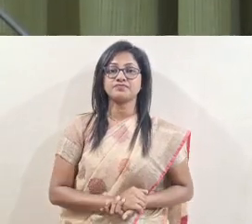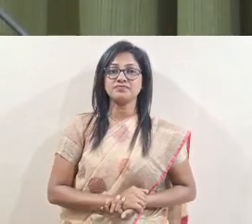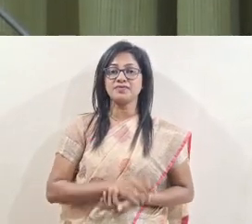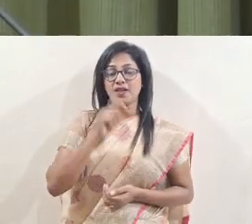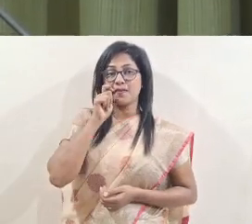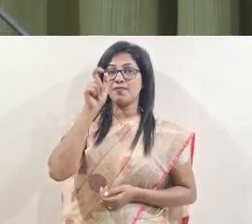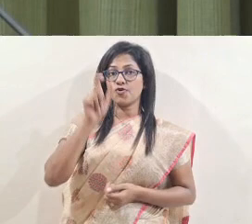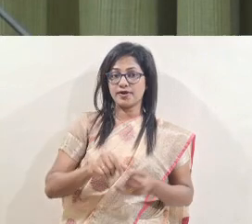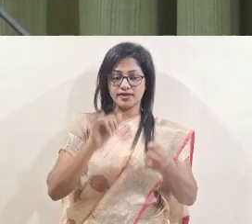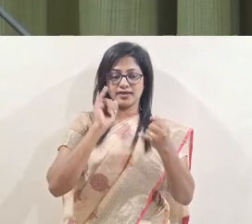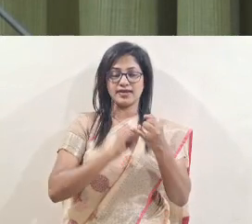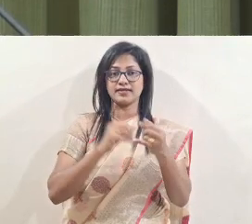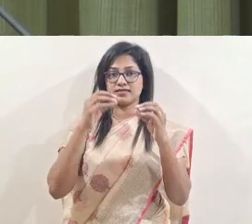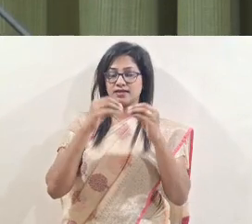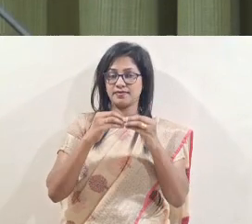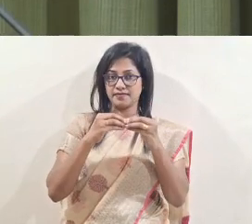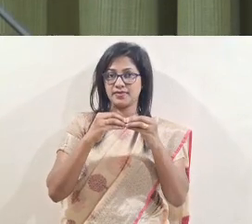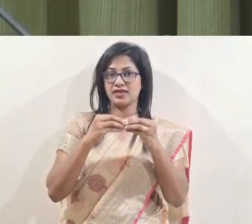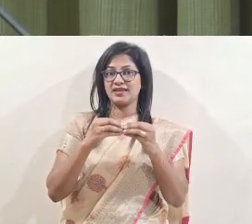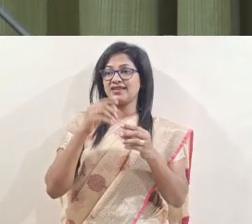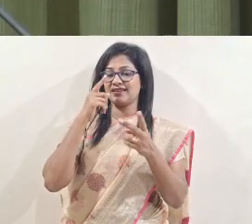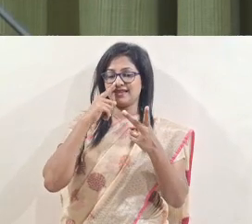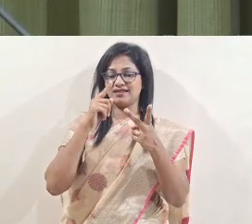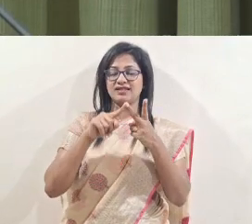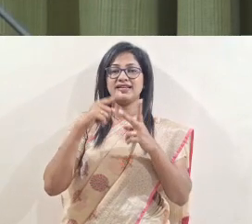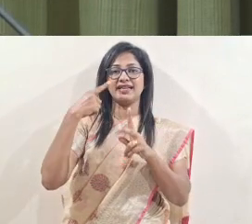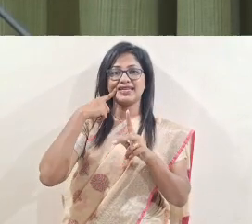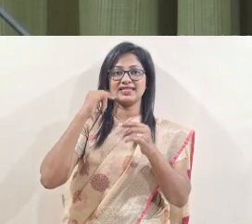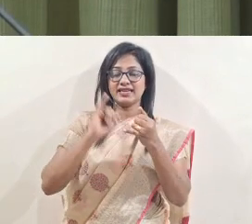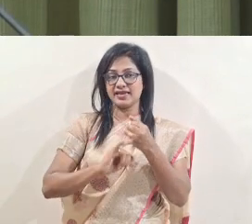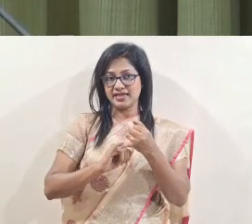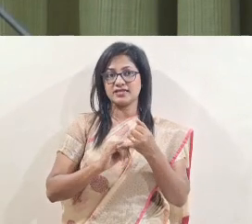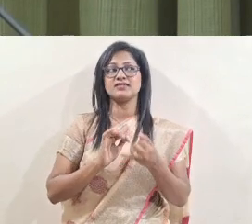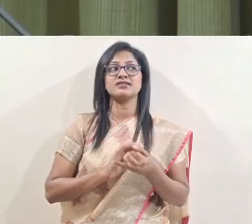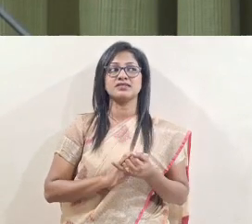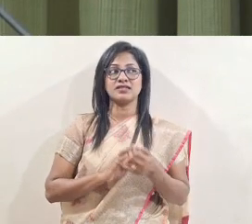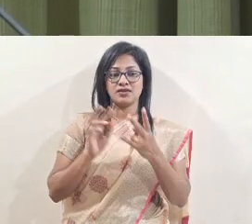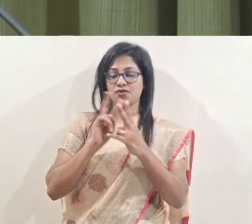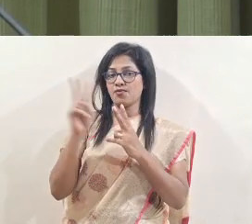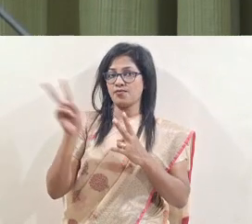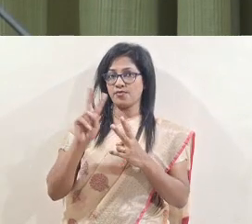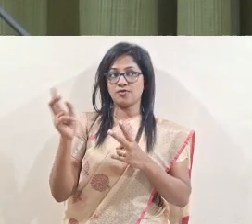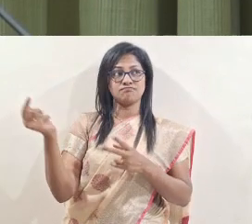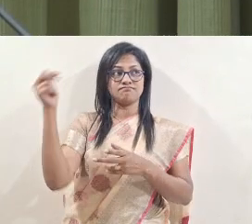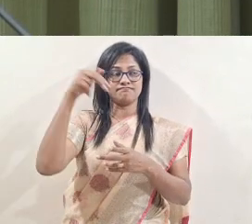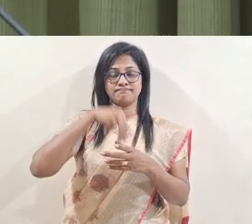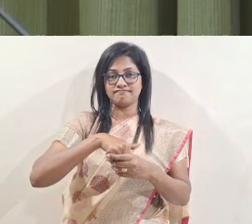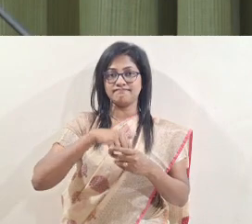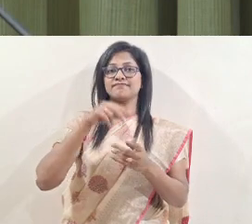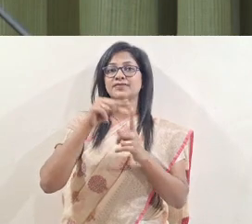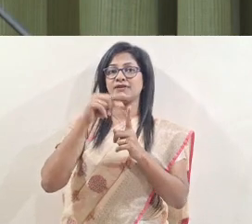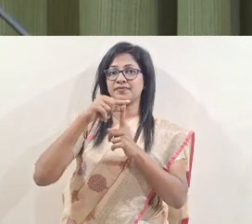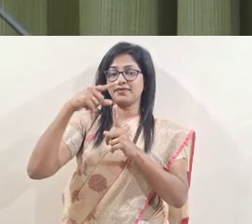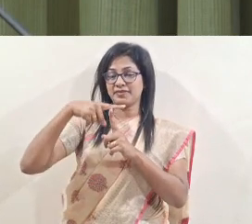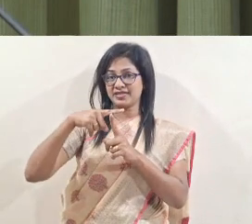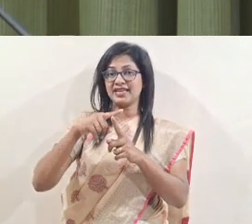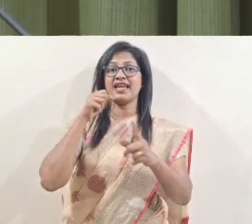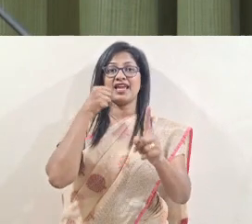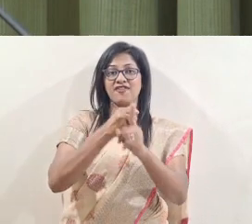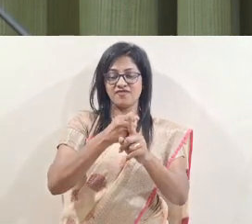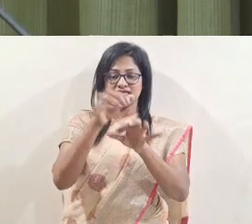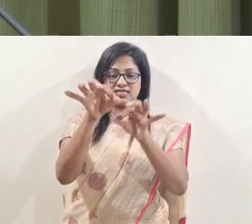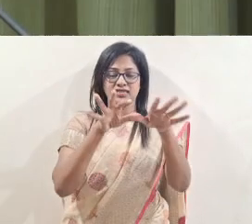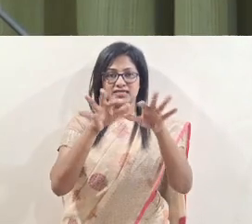Bhui, Priti Saini. You are going to make a presentation on effect of city size on mode